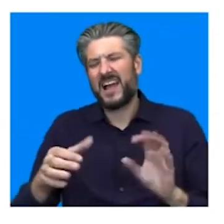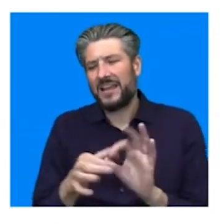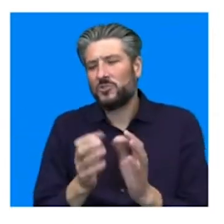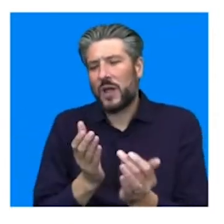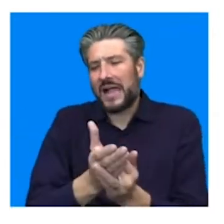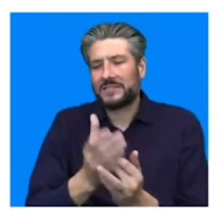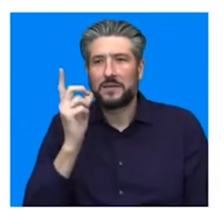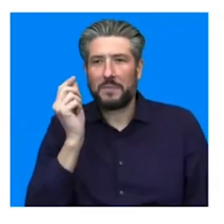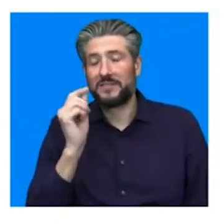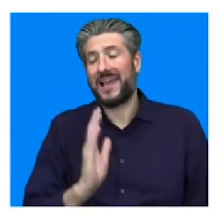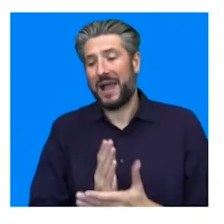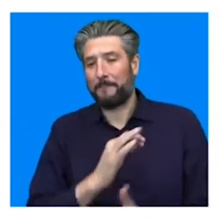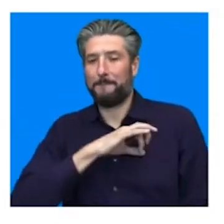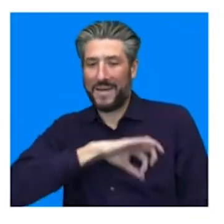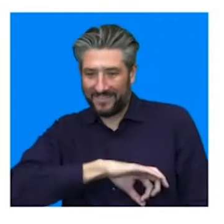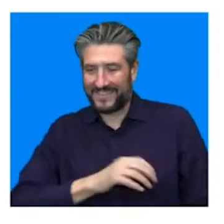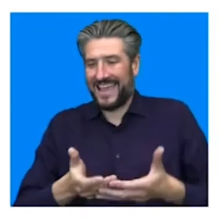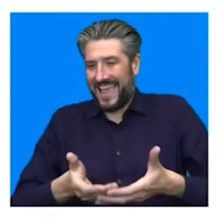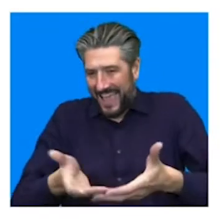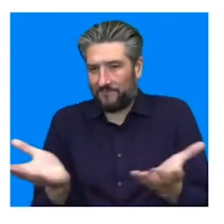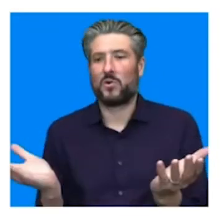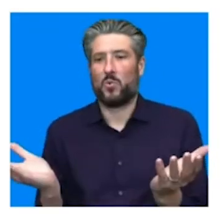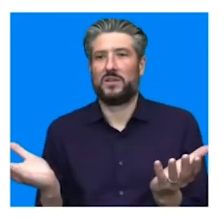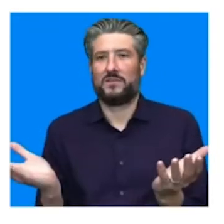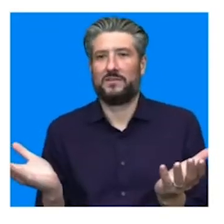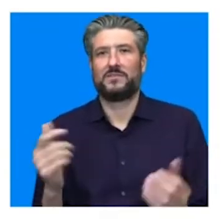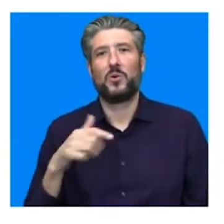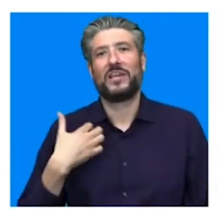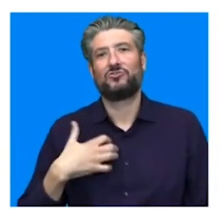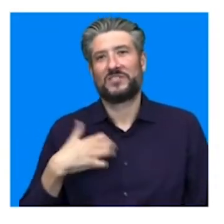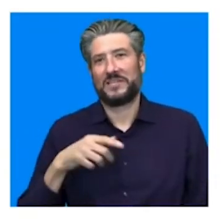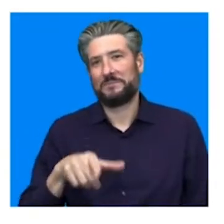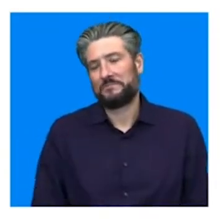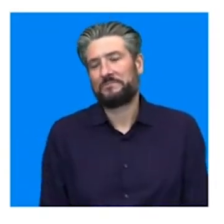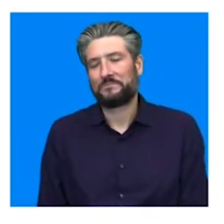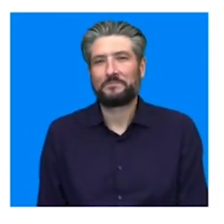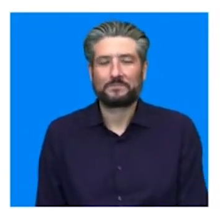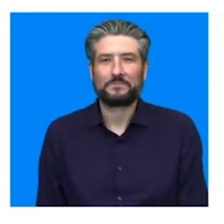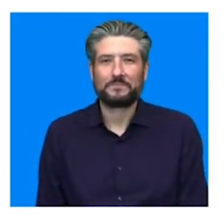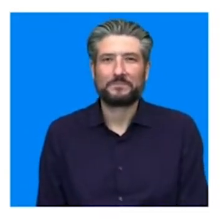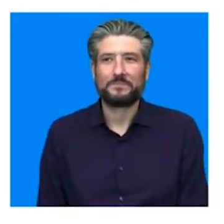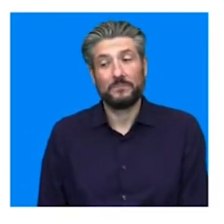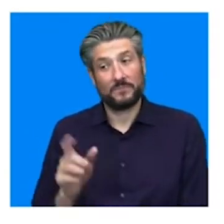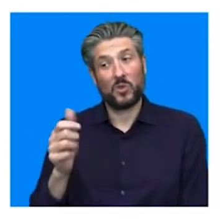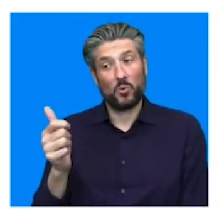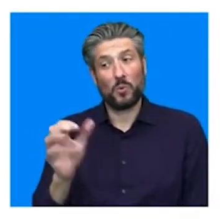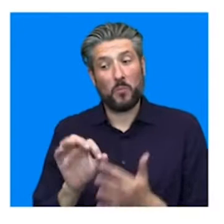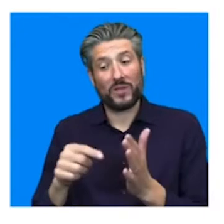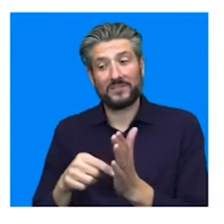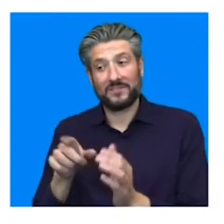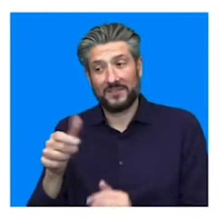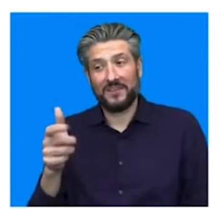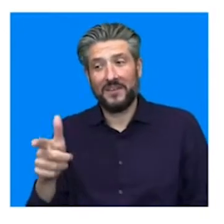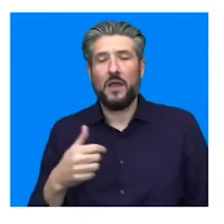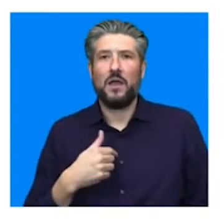I mean, that transition is really interesting. Yeah, that's a really good point. I mean, I'd love to ask